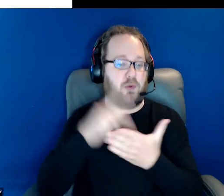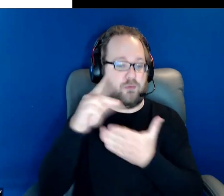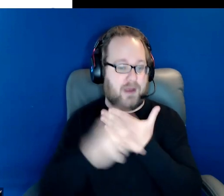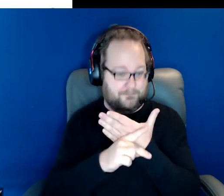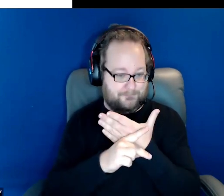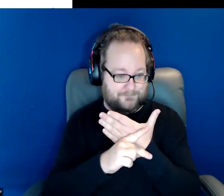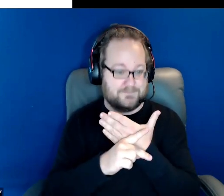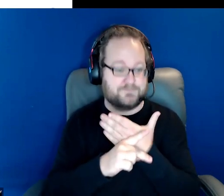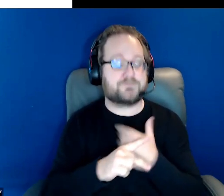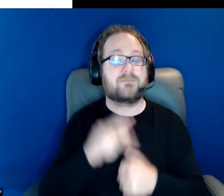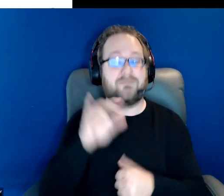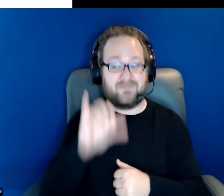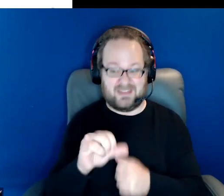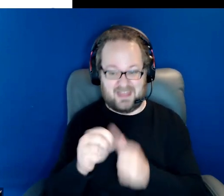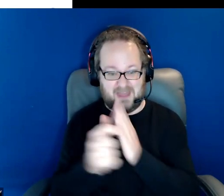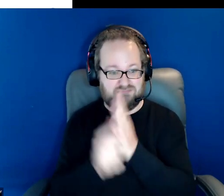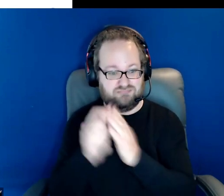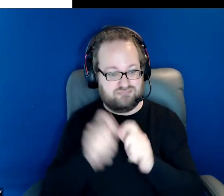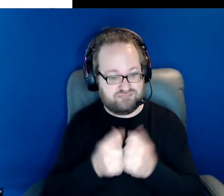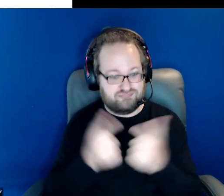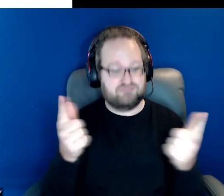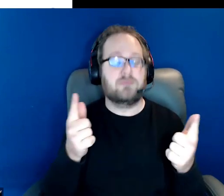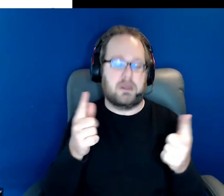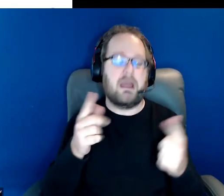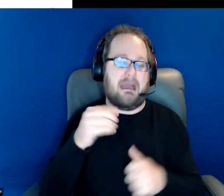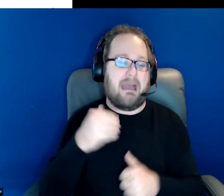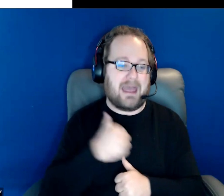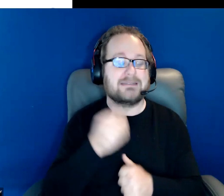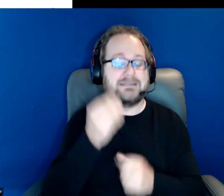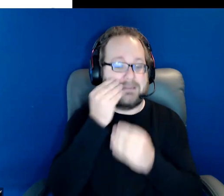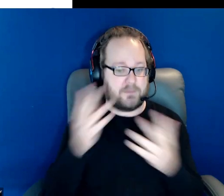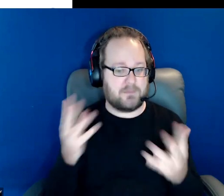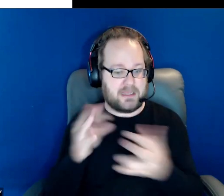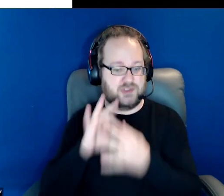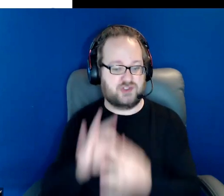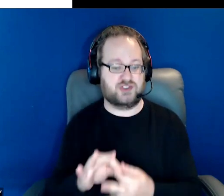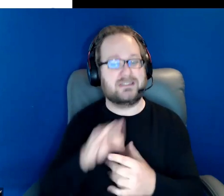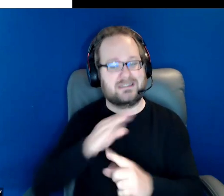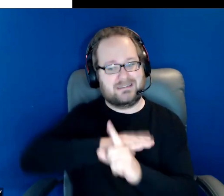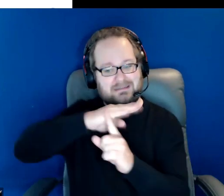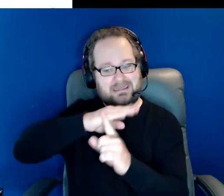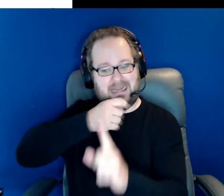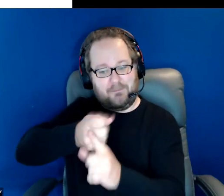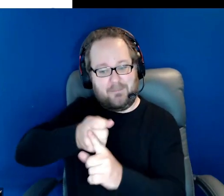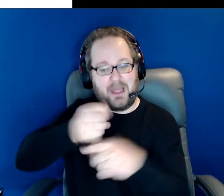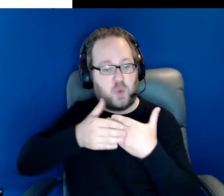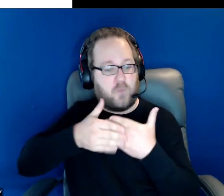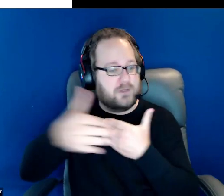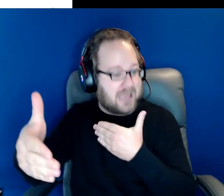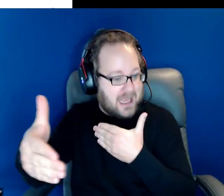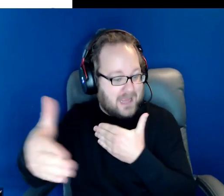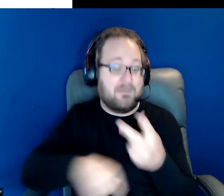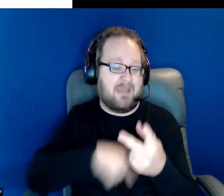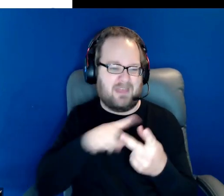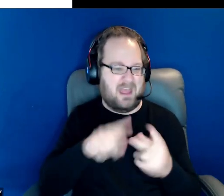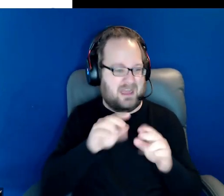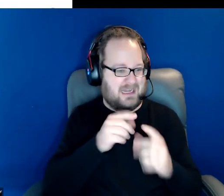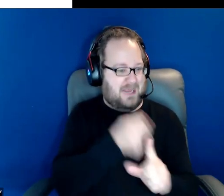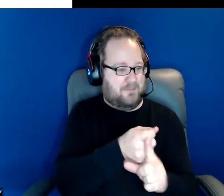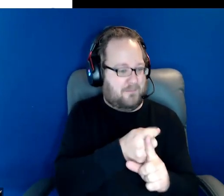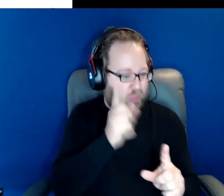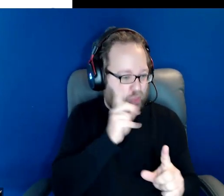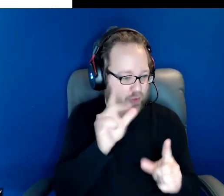and provides information on extreme heat over time and the health impacts of extreme heat. The LIHEAP Extreme Heat Dashboard compiles resources